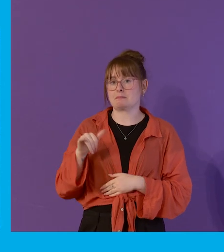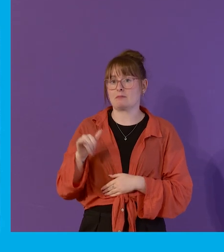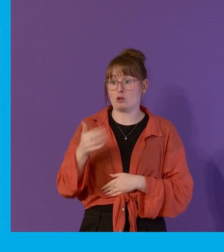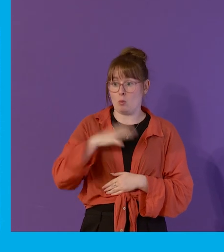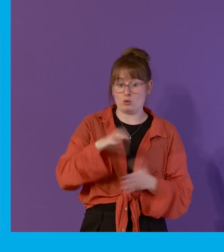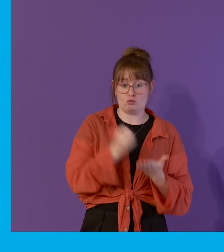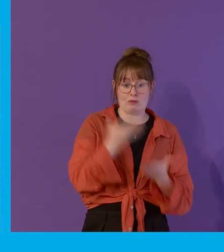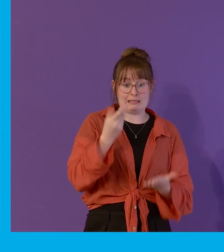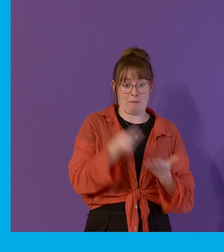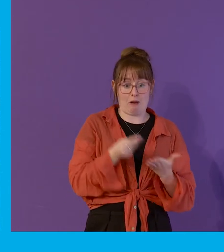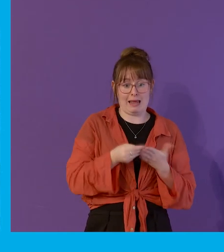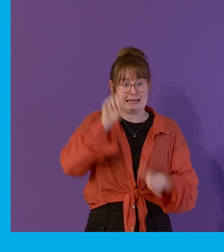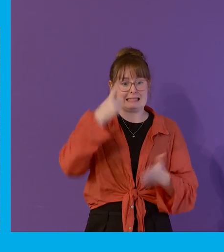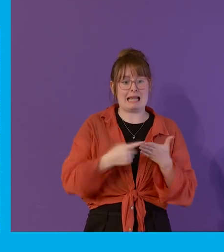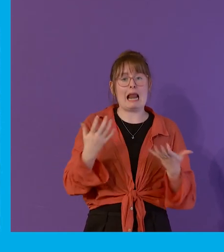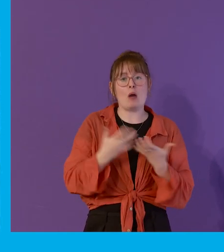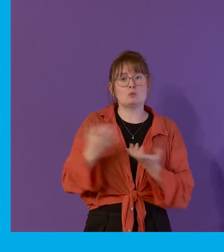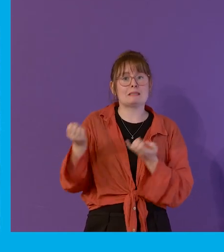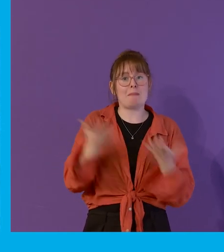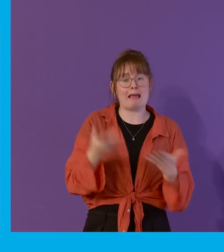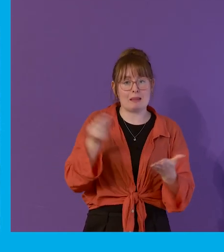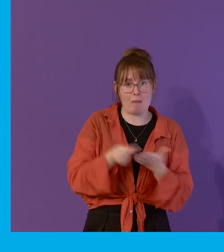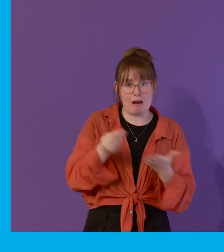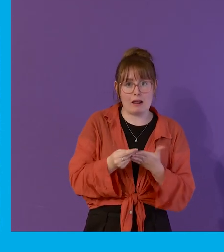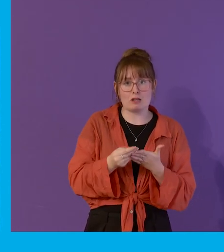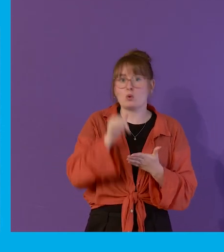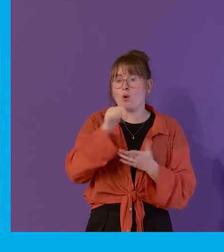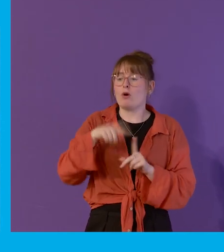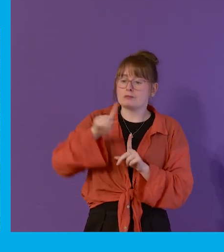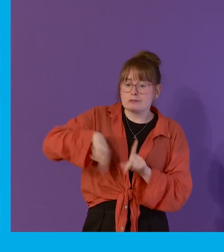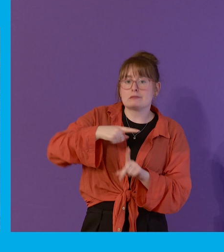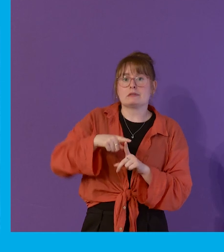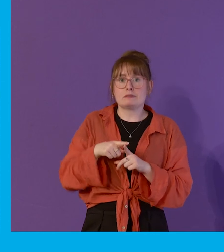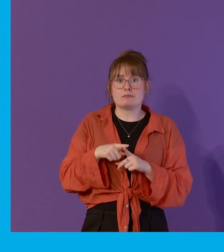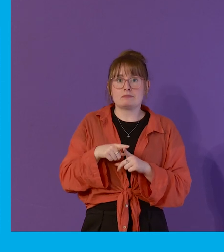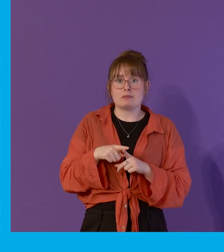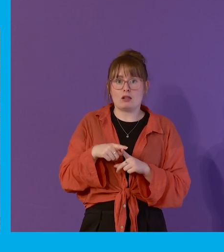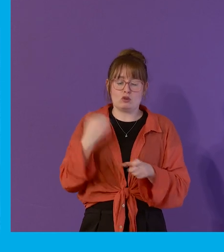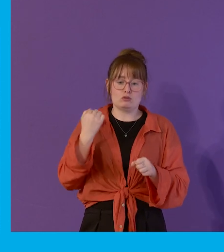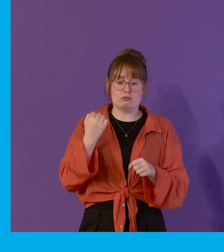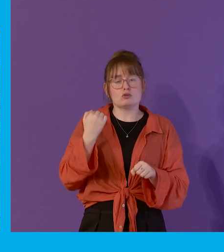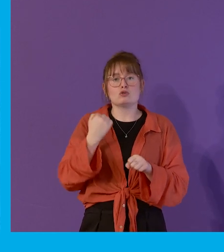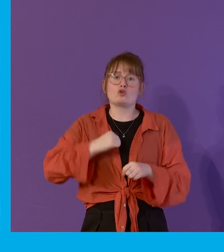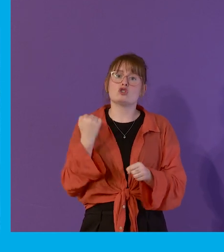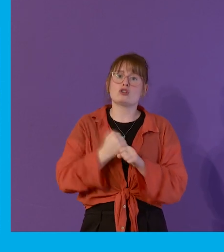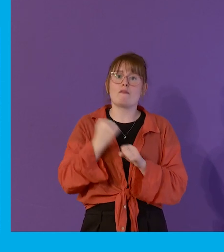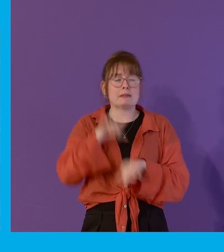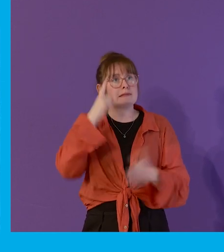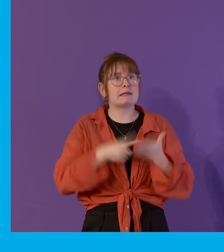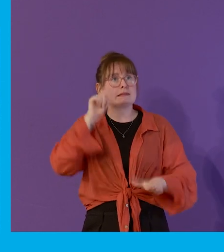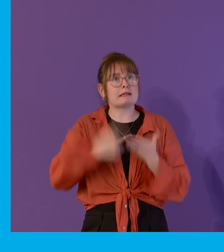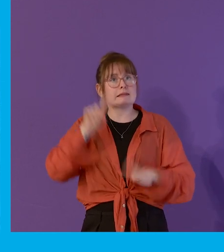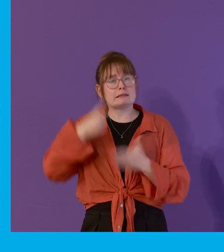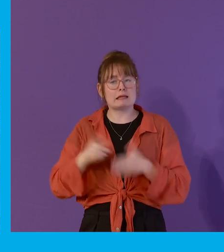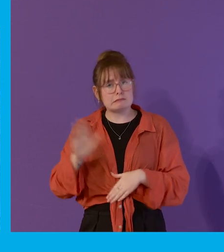the money and decide what to spend it on and move away from ring fencing and let Scottish Government do the bit that we need them to do at the Scottish level